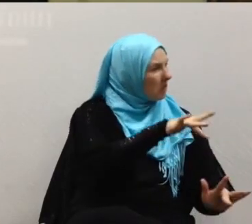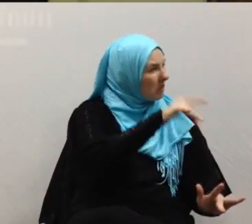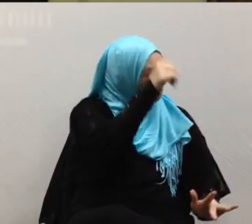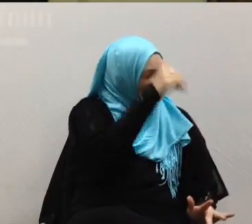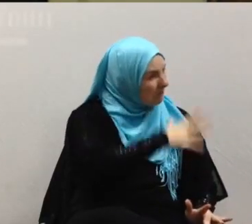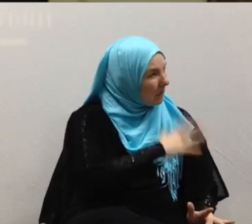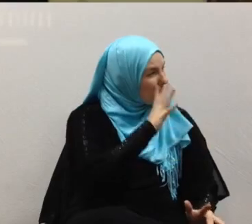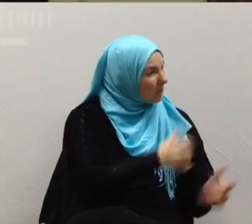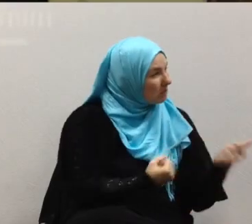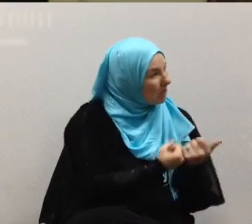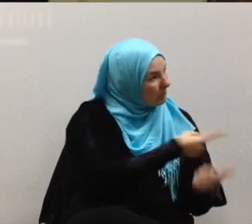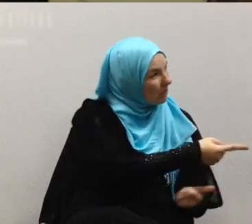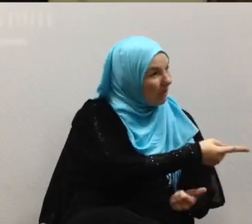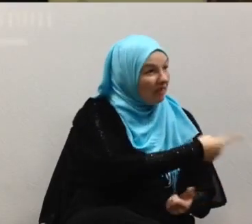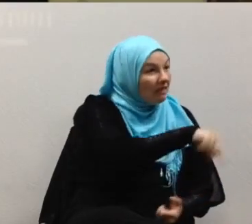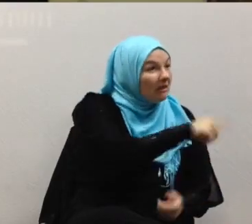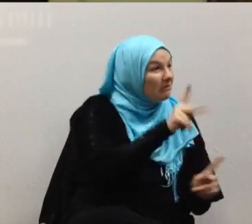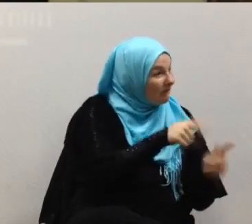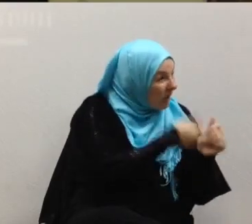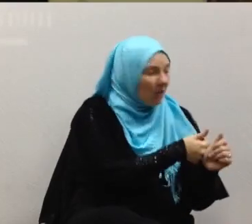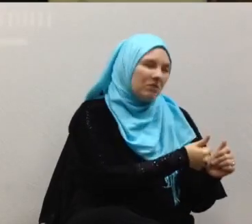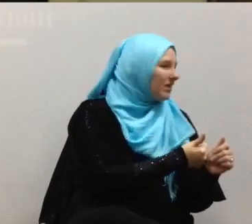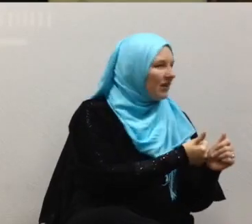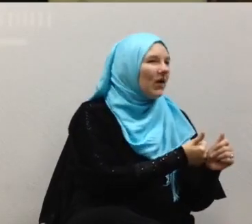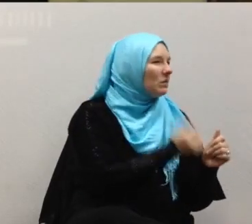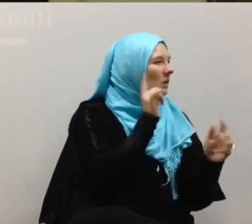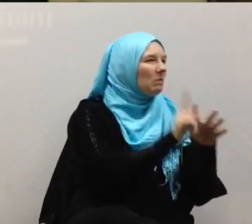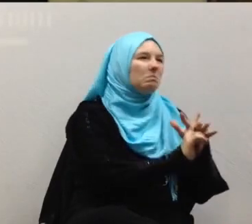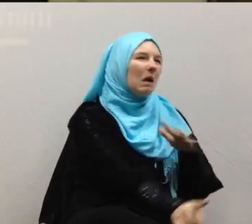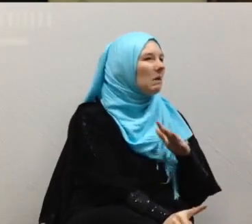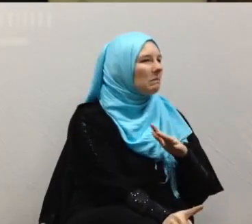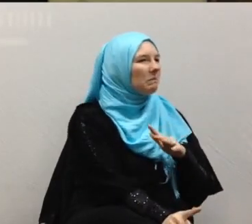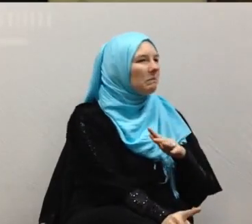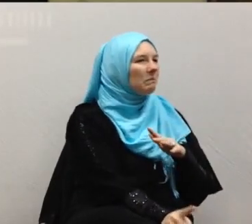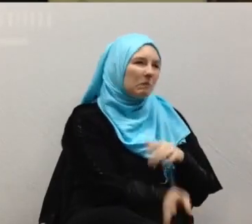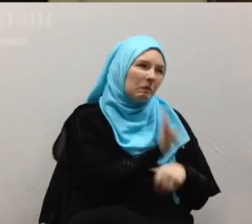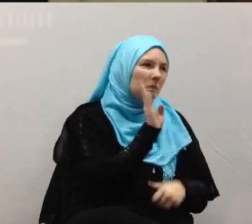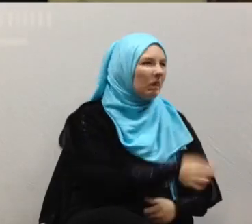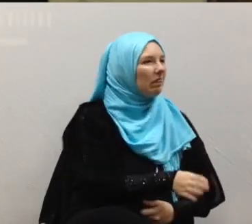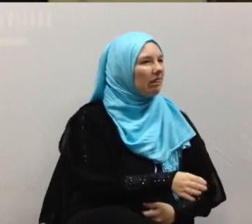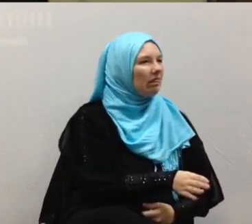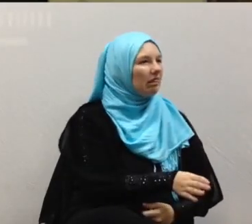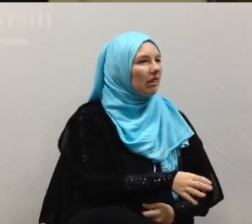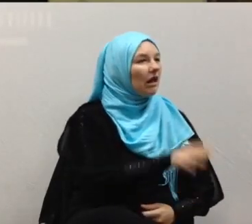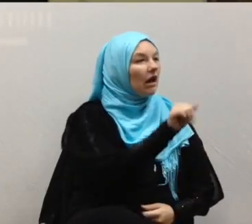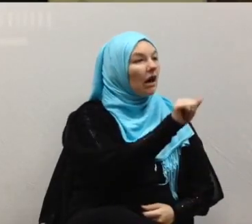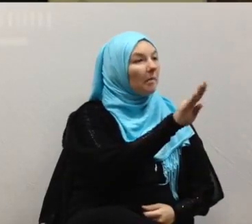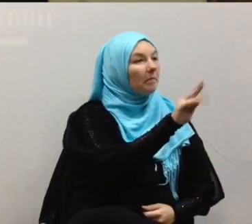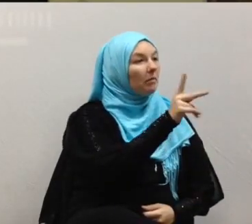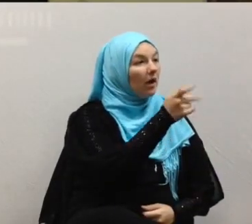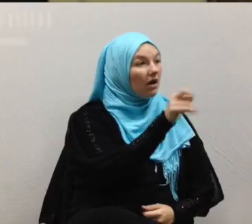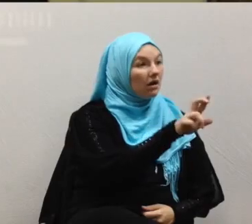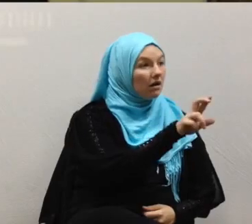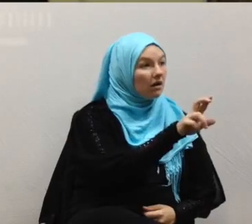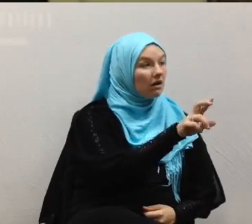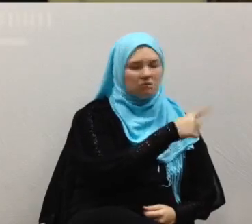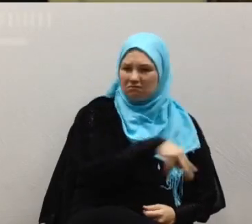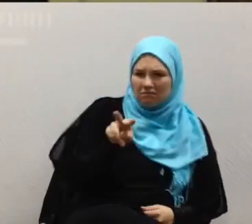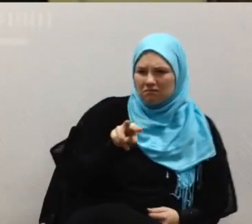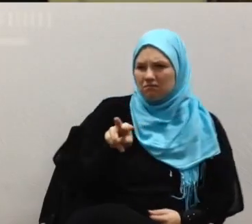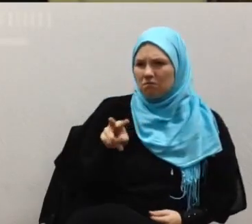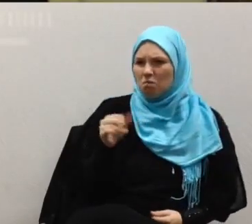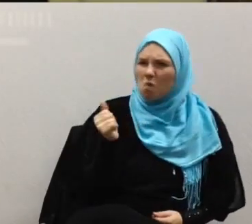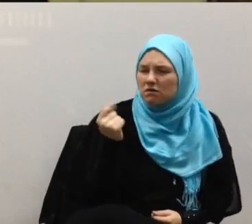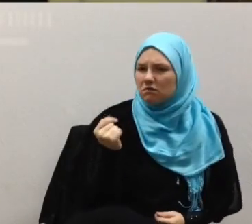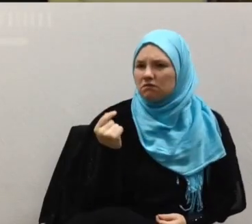leave you alone. And Abu Bakr lambasted them for this. Even though whatever is